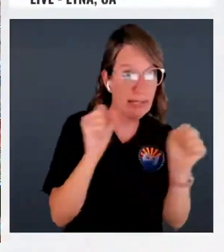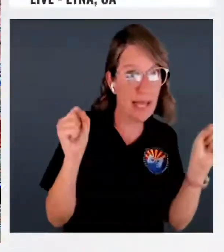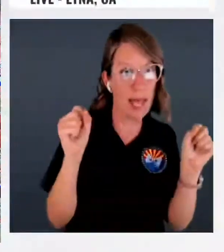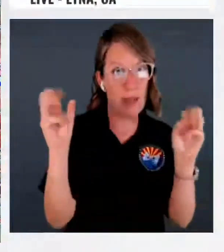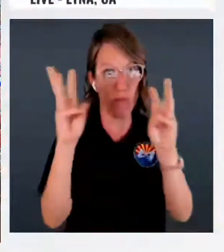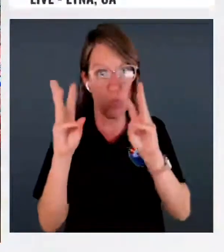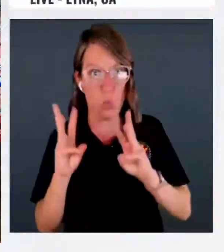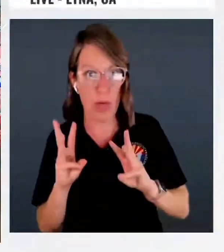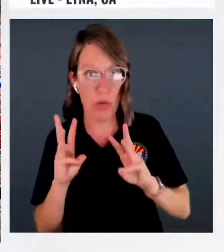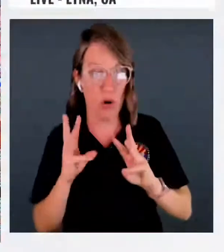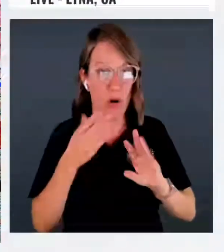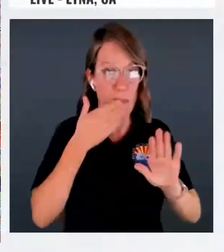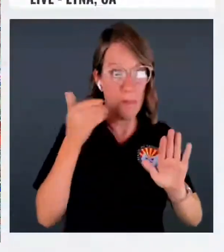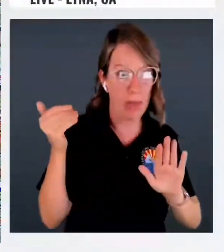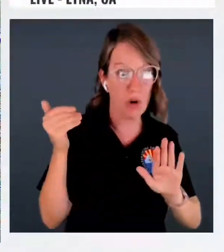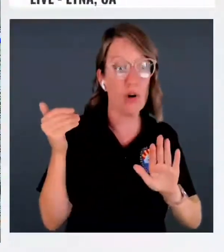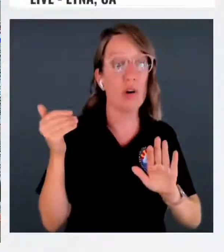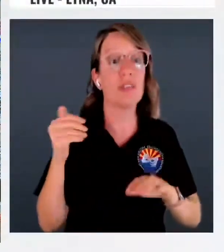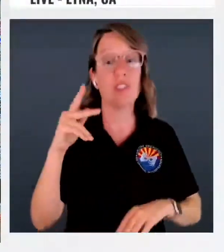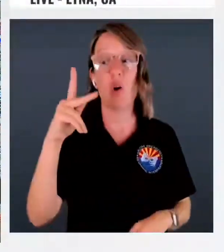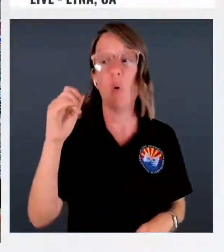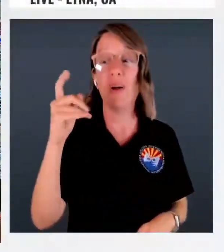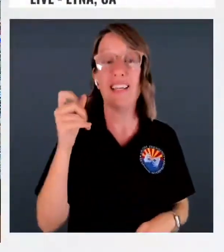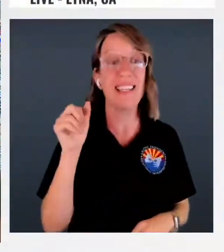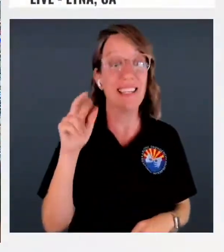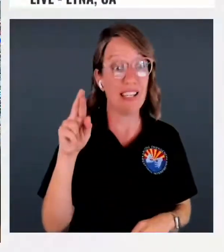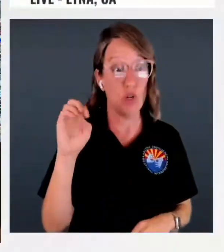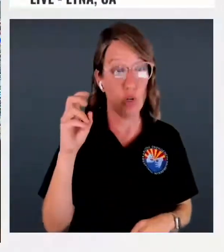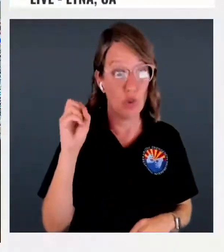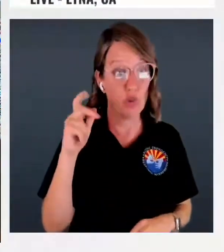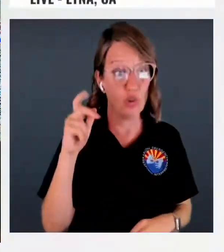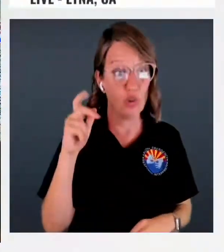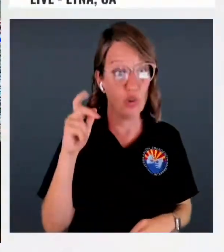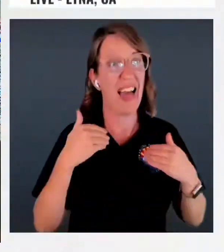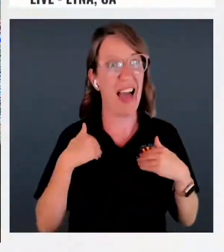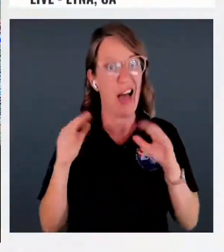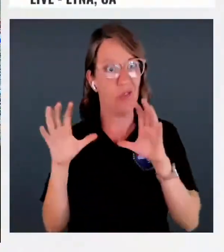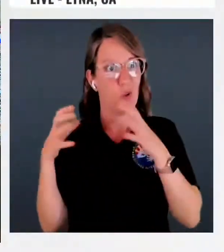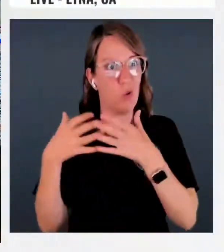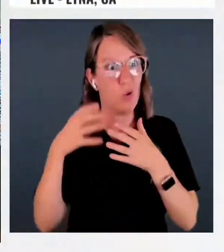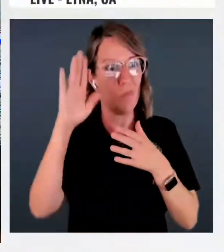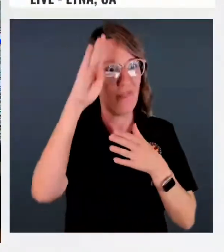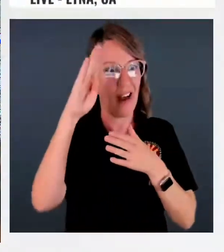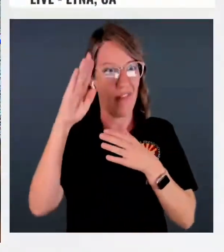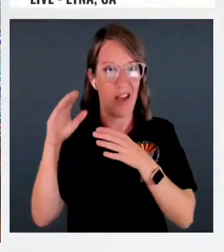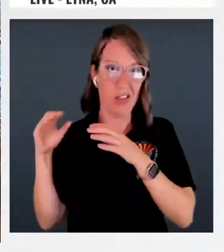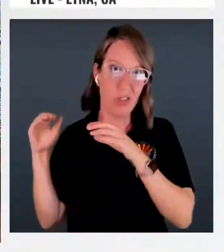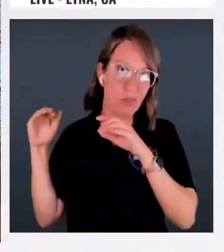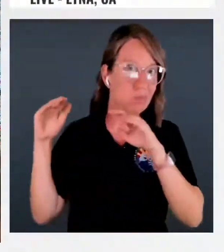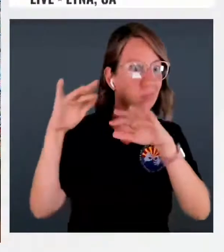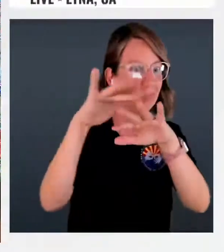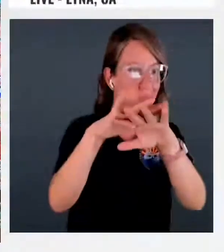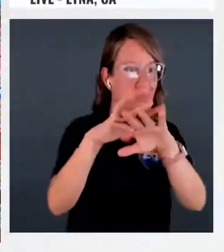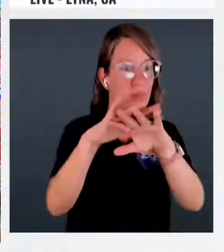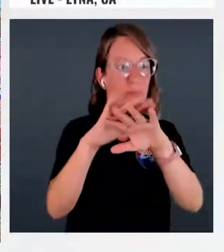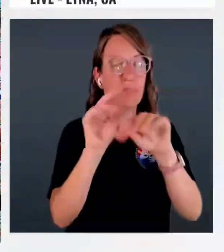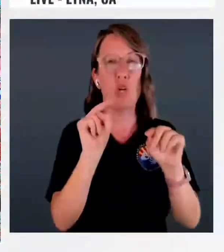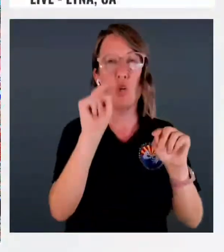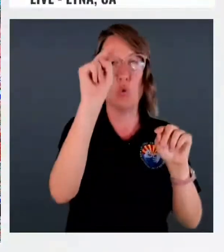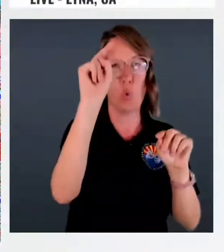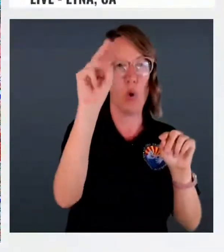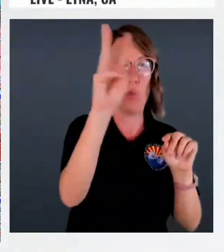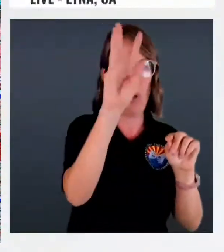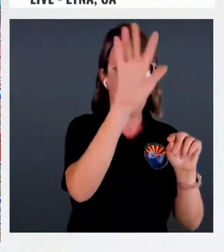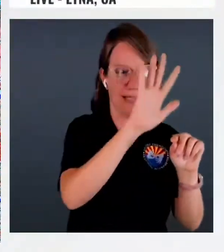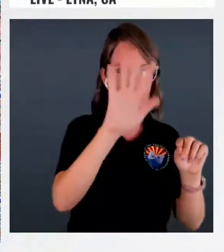top of Kidder Creek. We've got hand crews and bulldozers working both to the north of Kidder Creek as well as to the south of